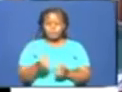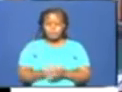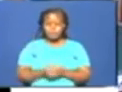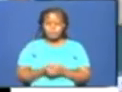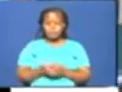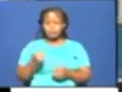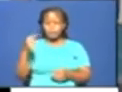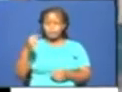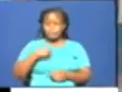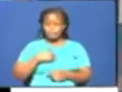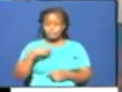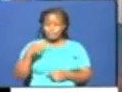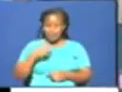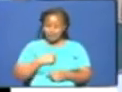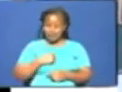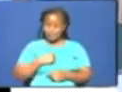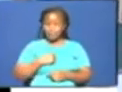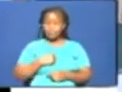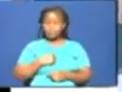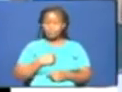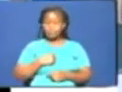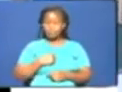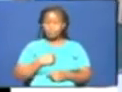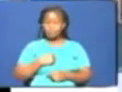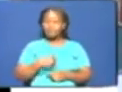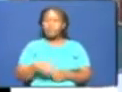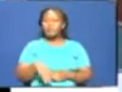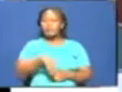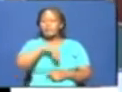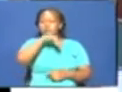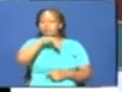10th, 2021, I, Raila Amolo Odinga,